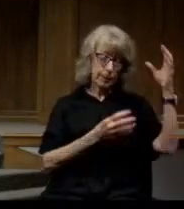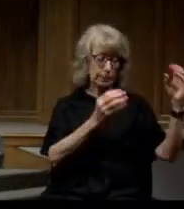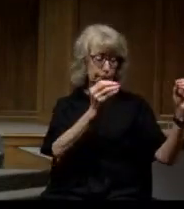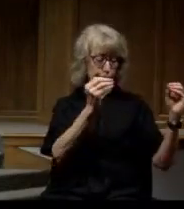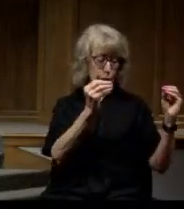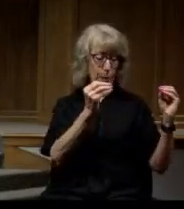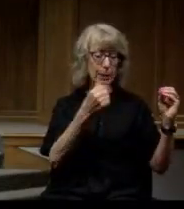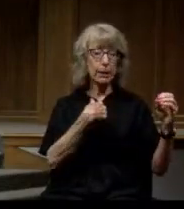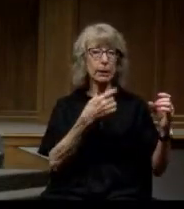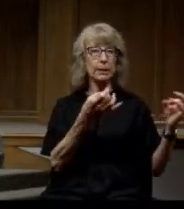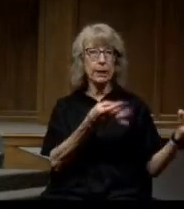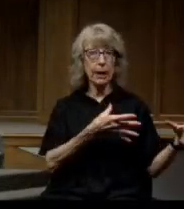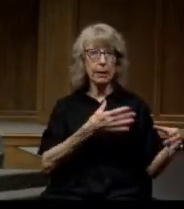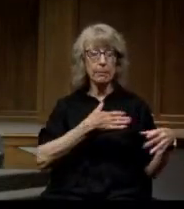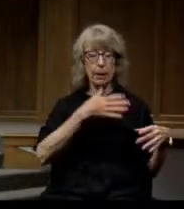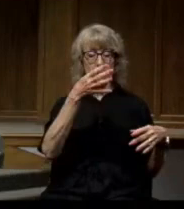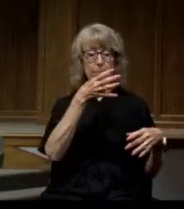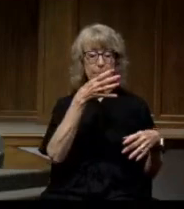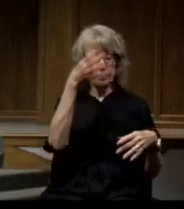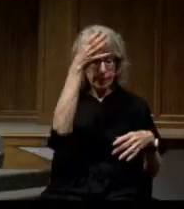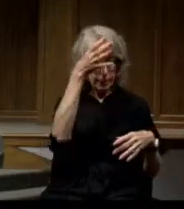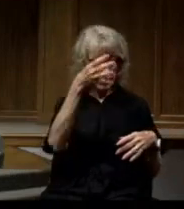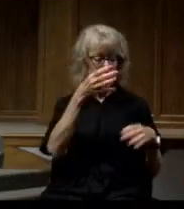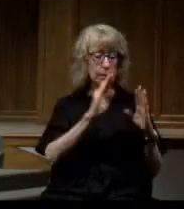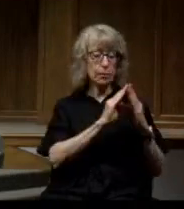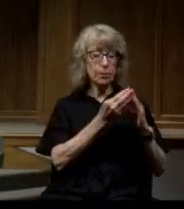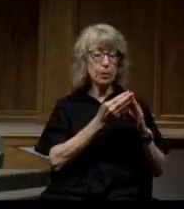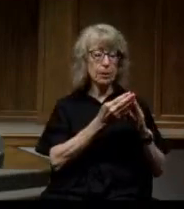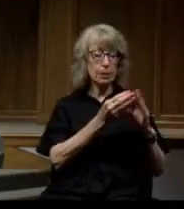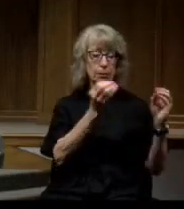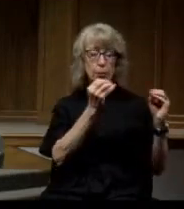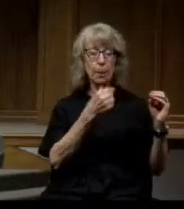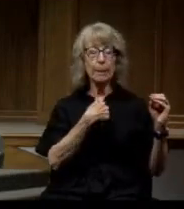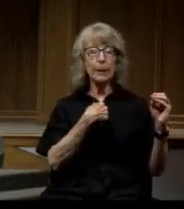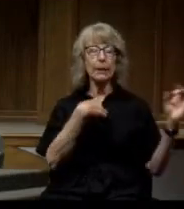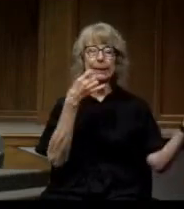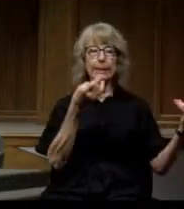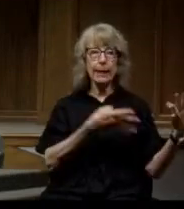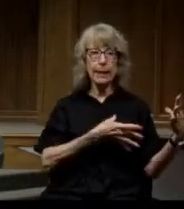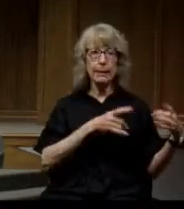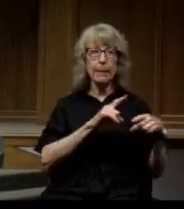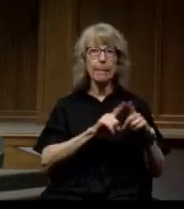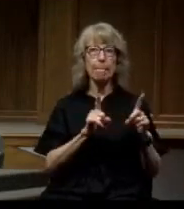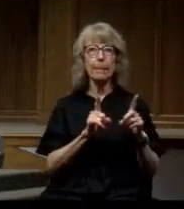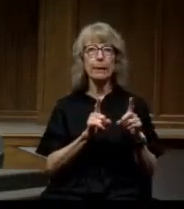life, my mother and my father and my community taught me to hate.